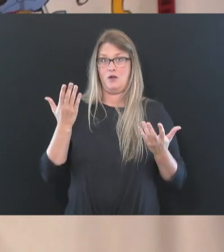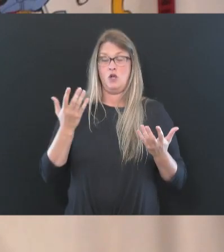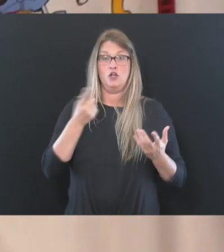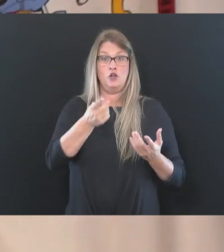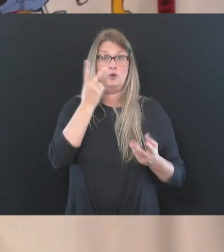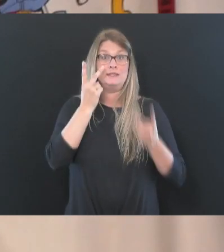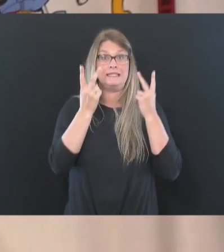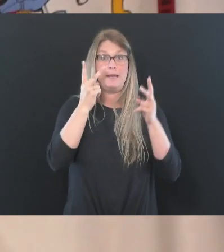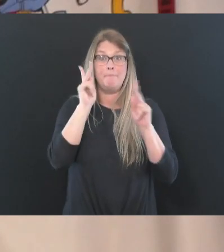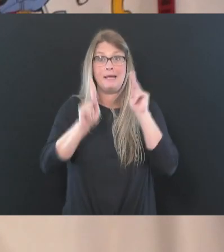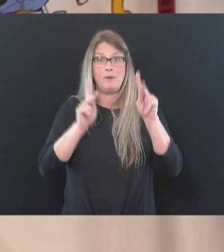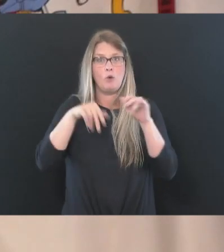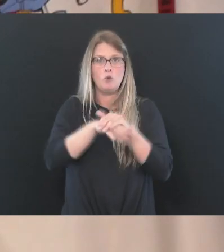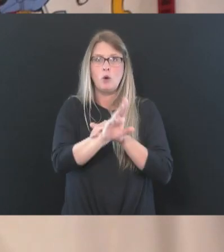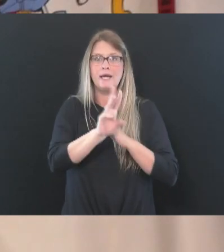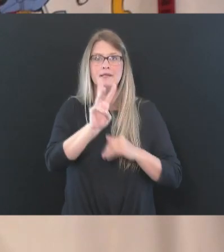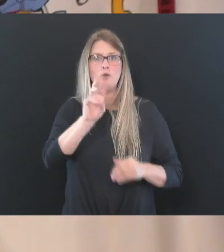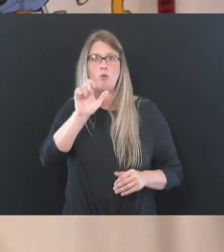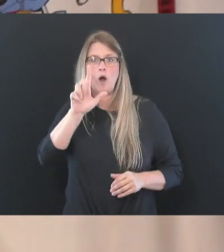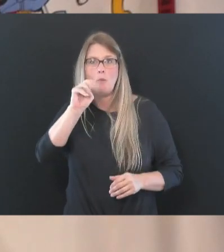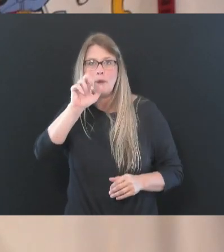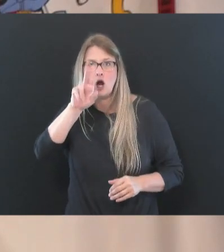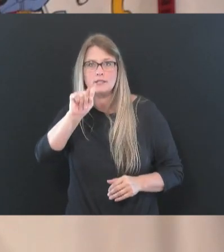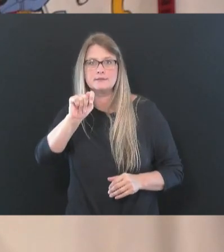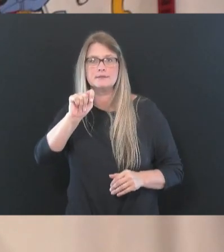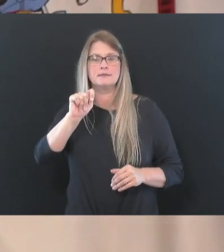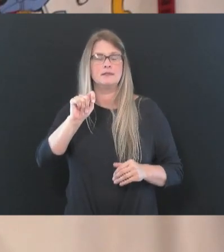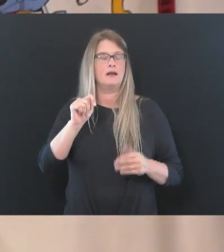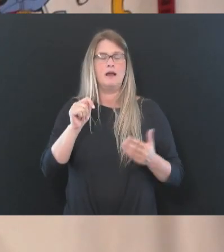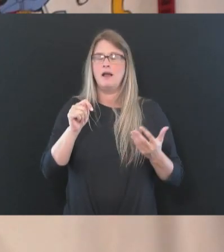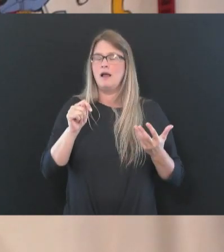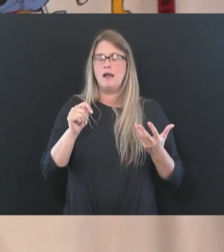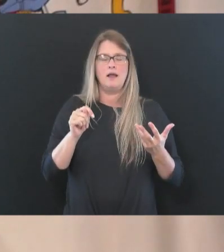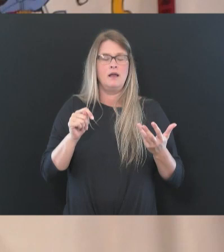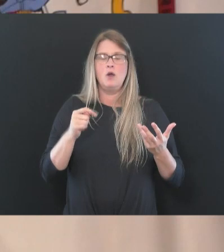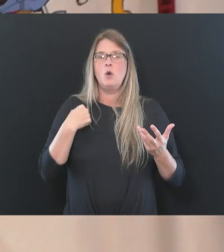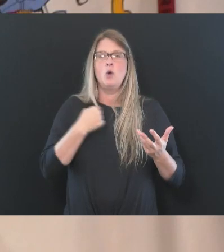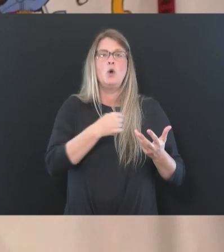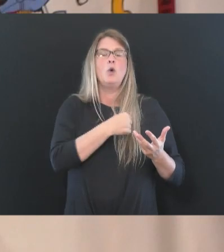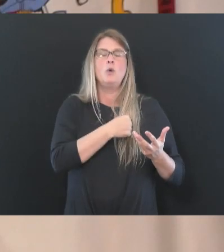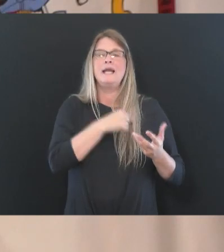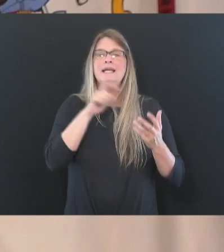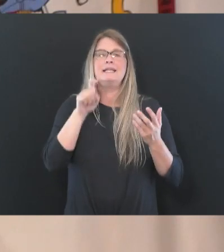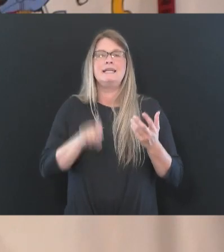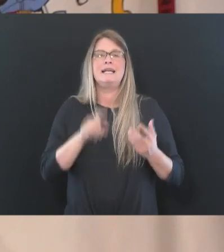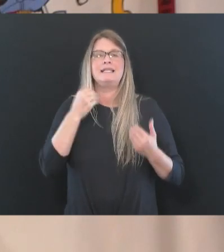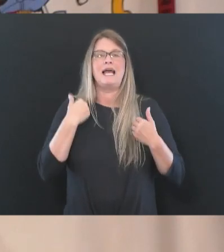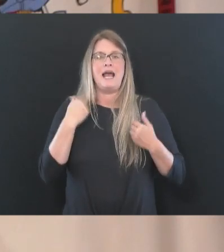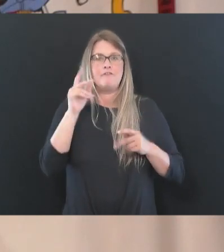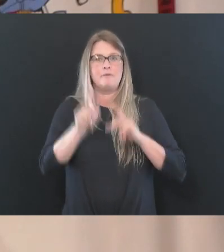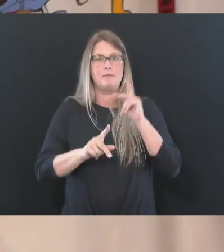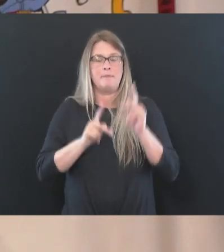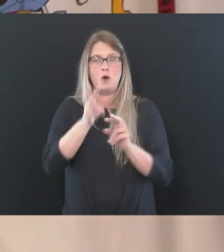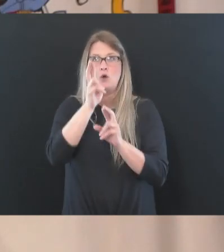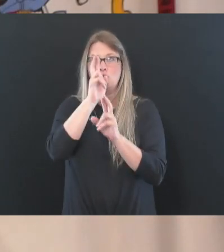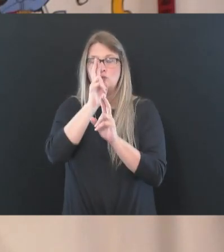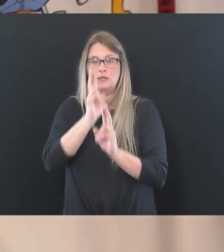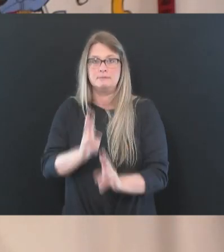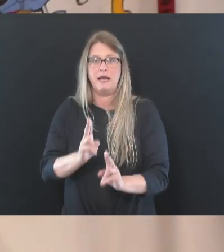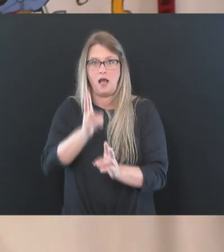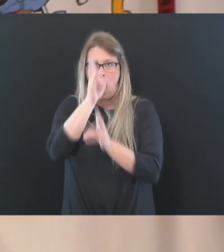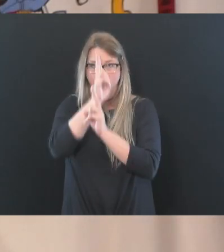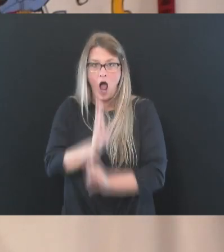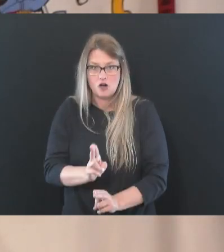to Walmart, or you see people doing this and everything. We absolutely have to have people on the honor system and